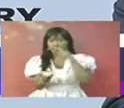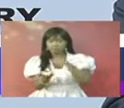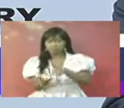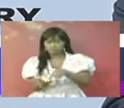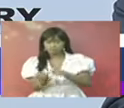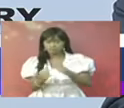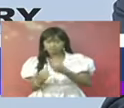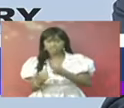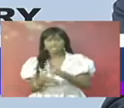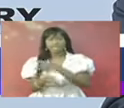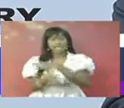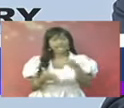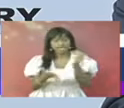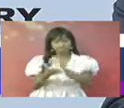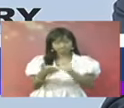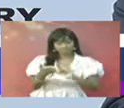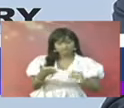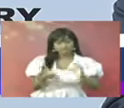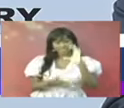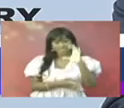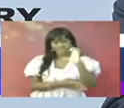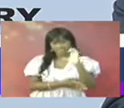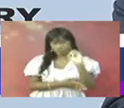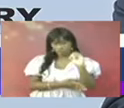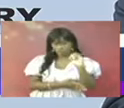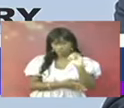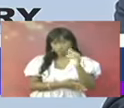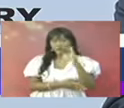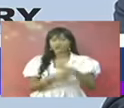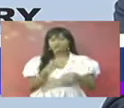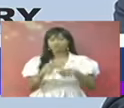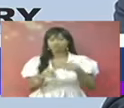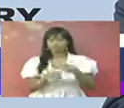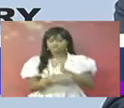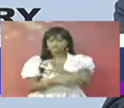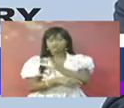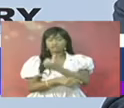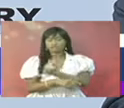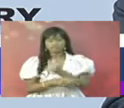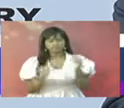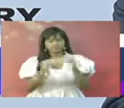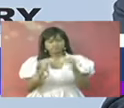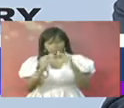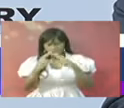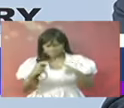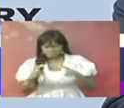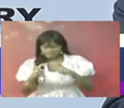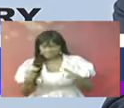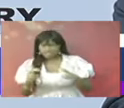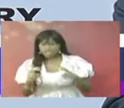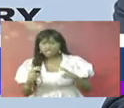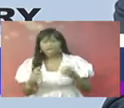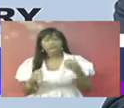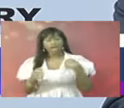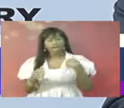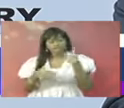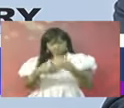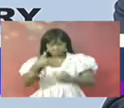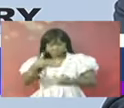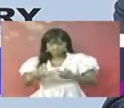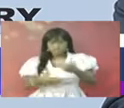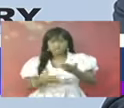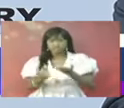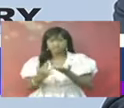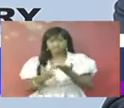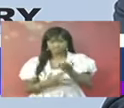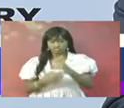write to the CEO of that respective RHA to have further investigations done. So there's a process through the regional health